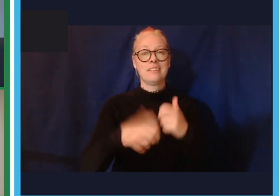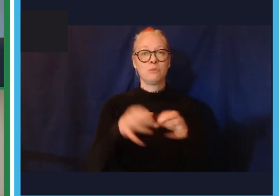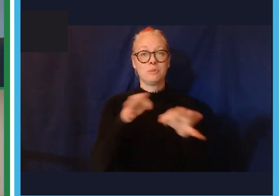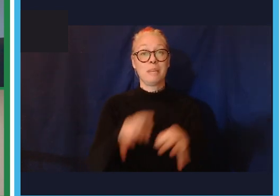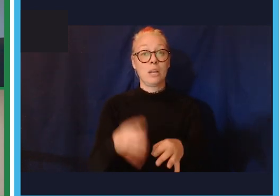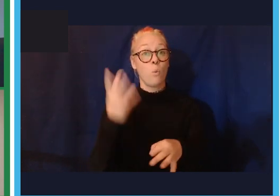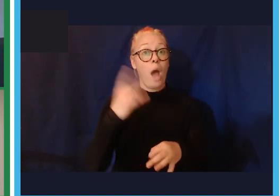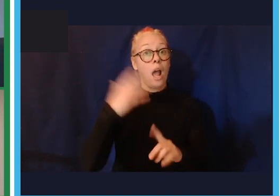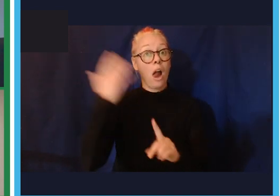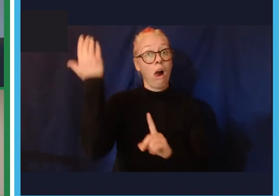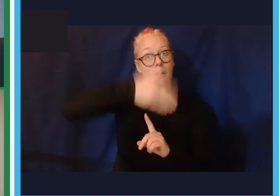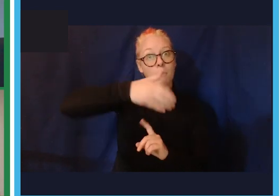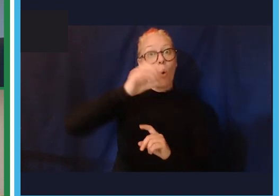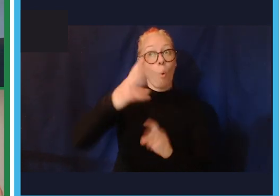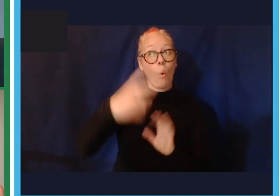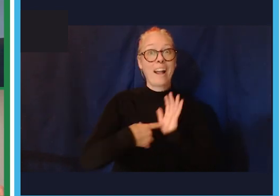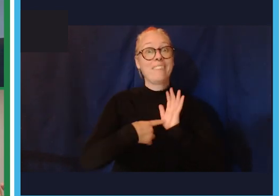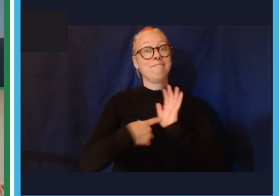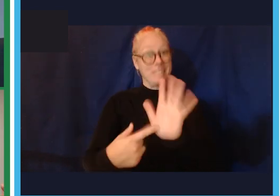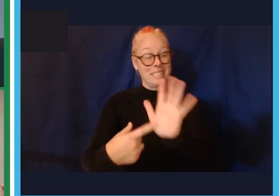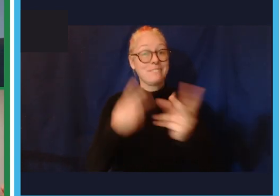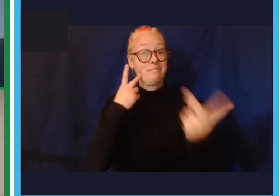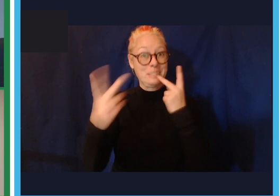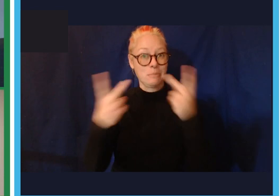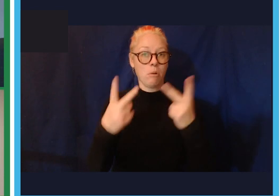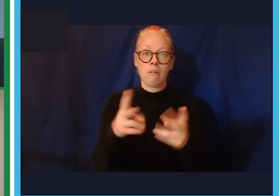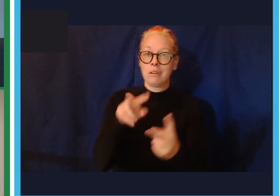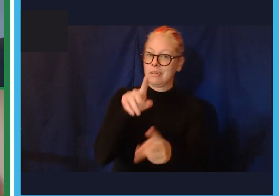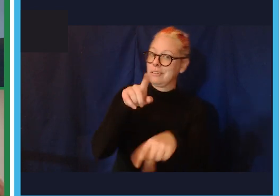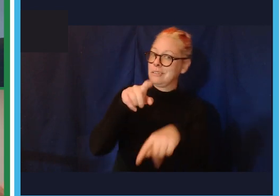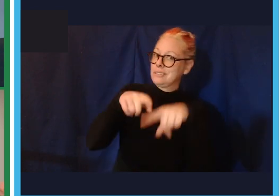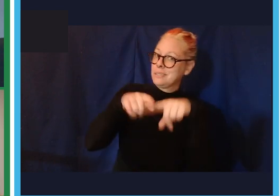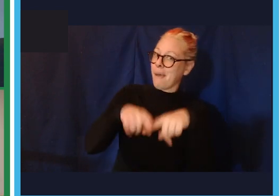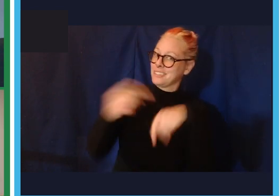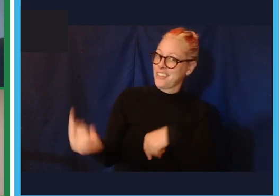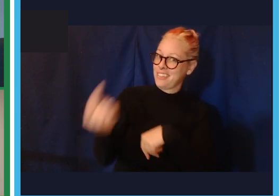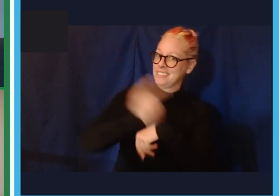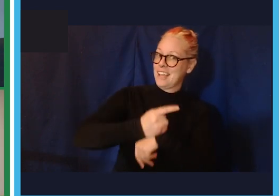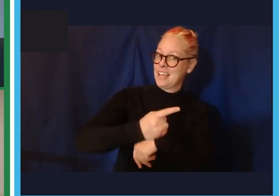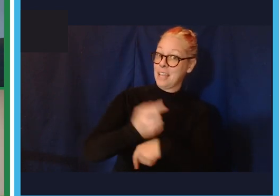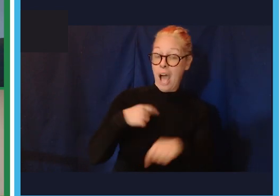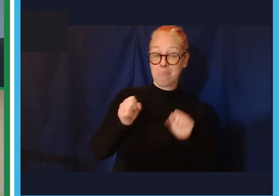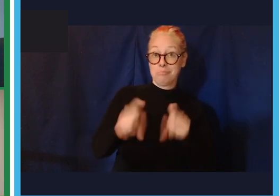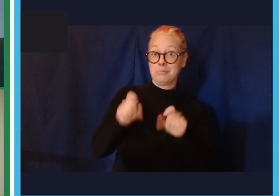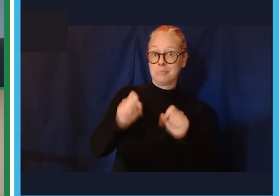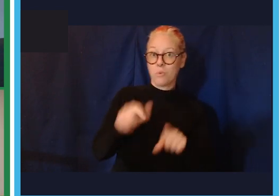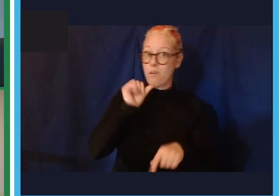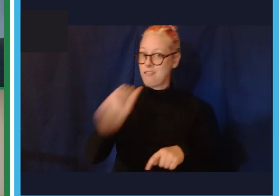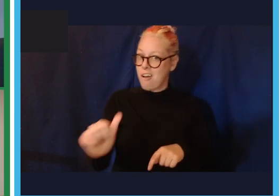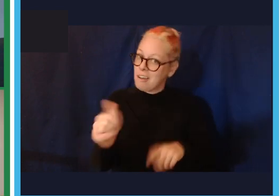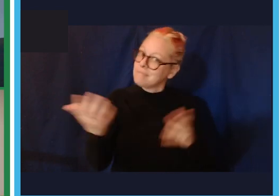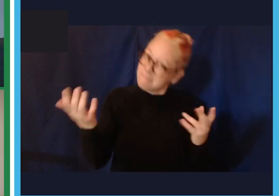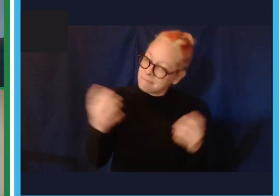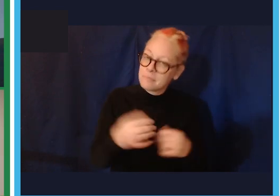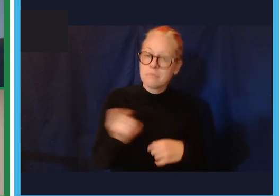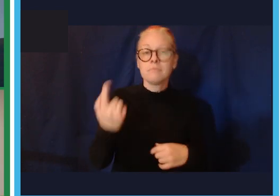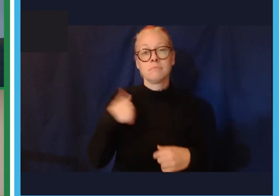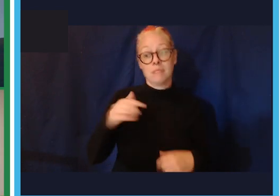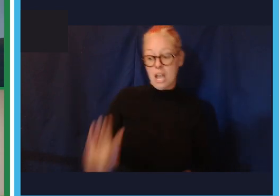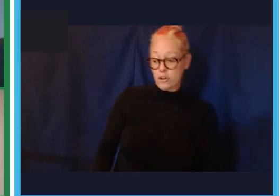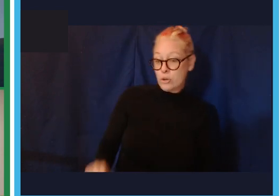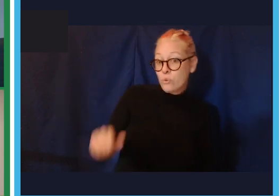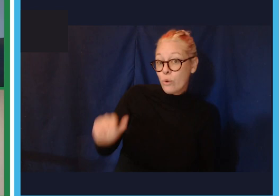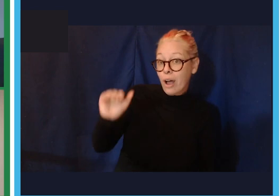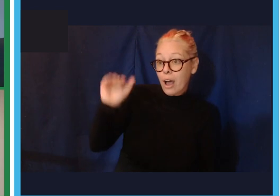can very easily have kind of everyone looking at you, you're possibly disrupting the whole class and getting in trouble for it.